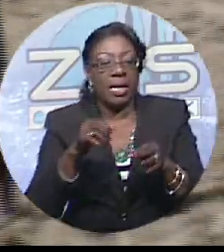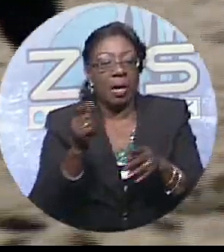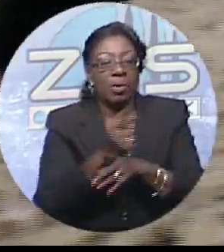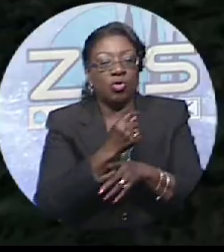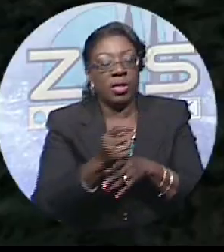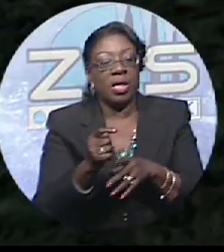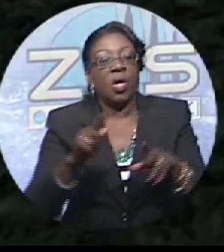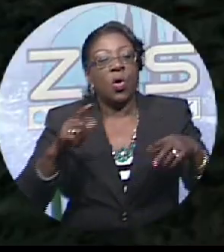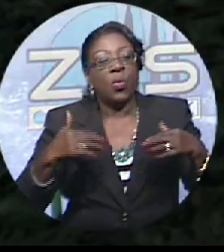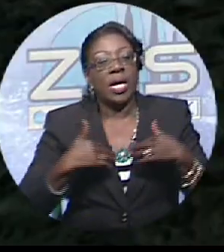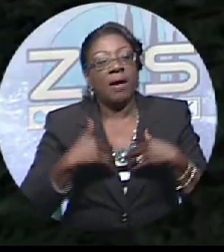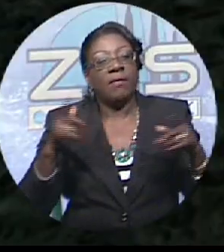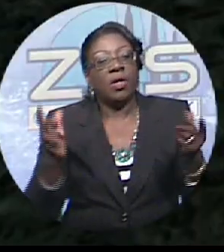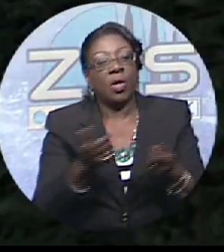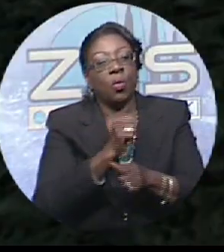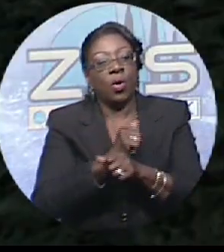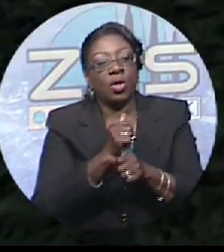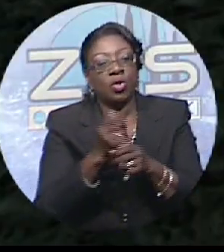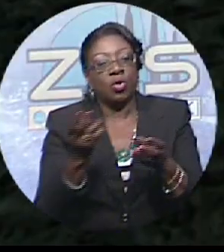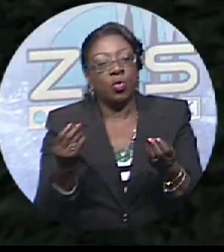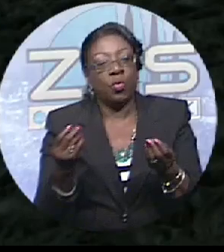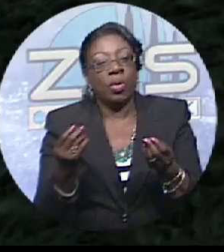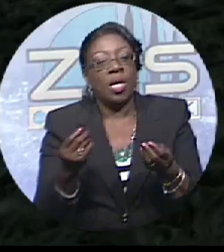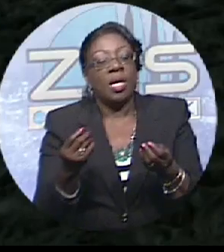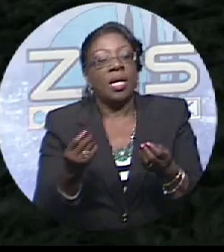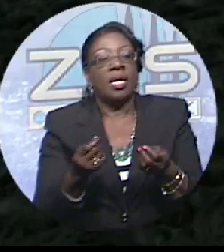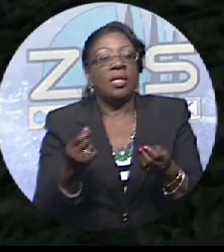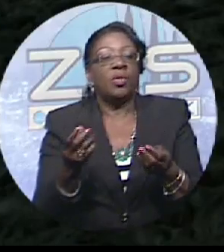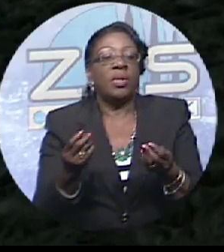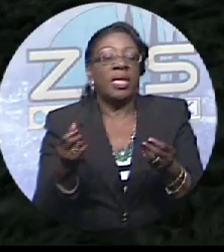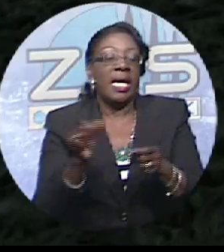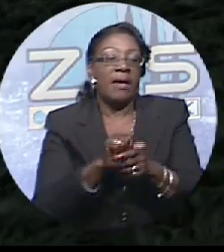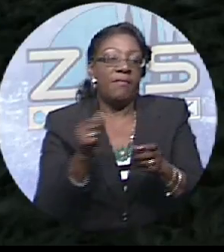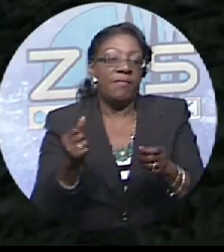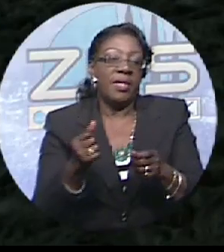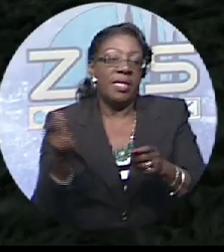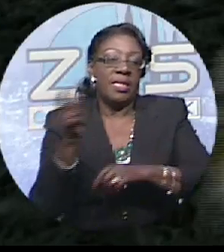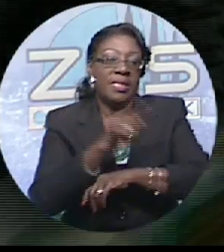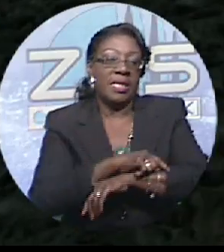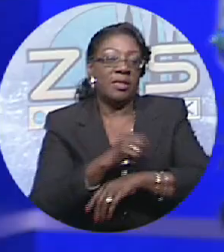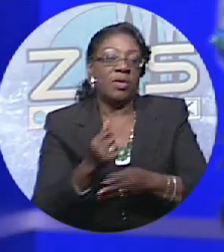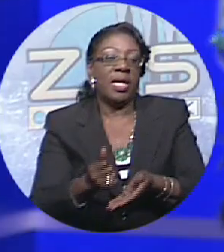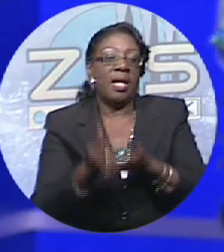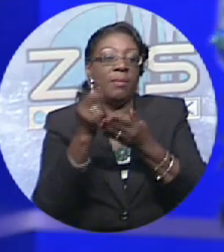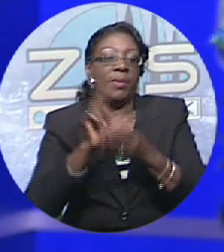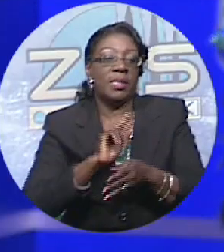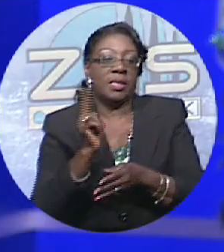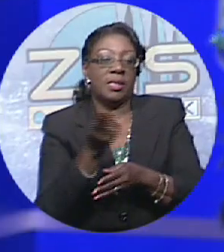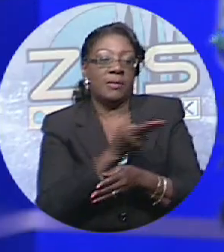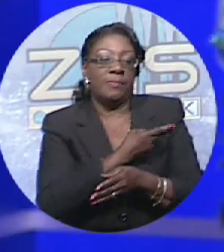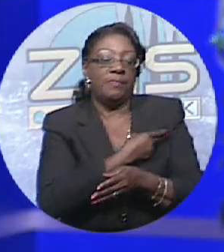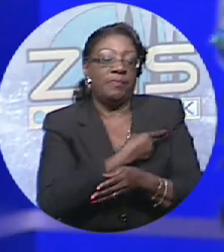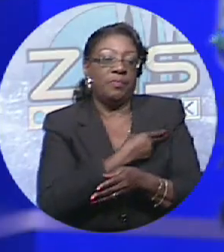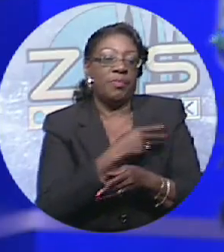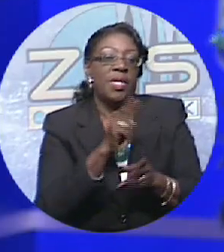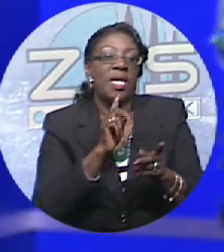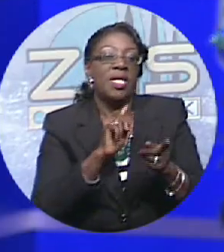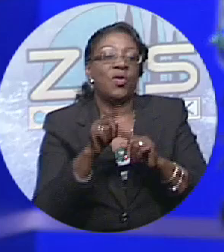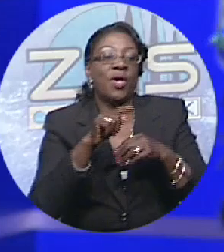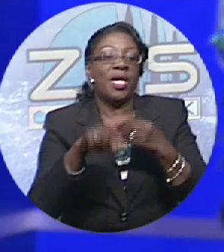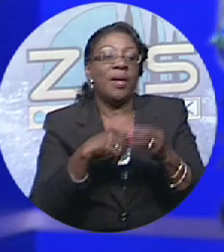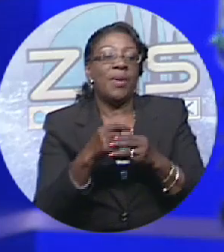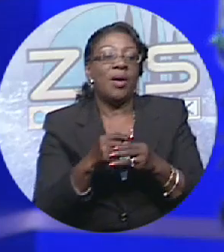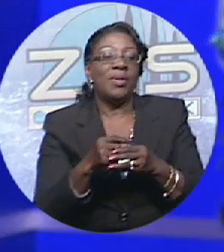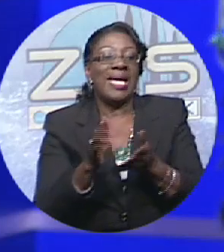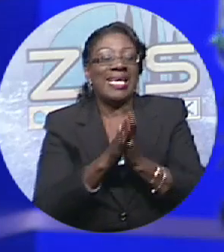lot of work to do, and just being with it every day makes a huge difference. It's going to help us in 2017. Talk about excited.